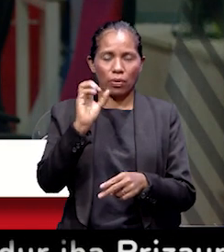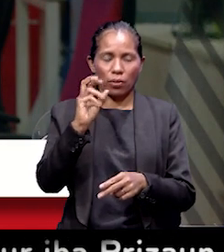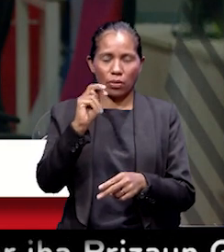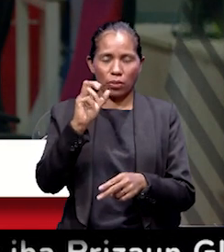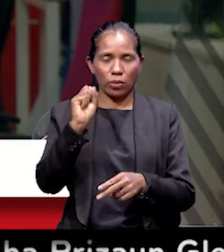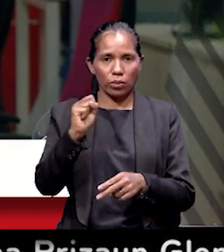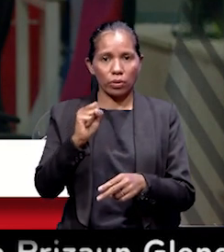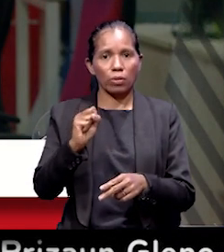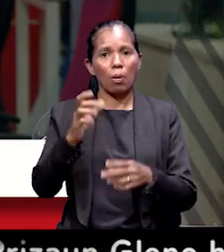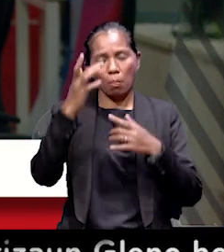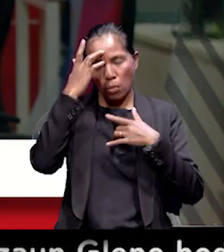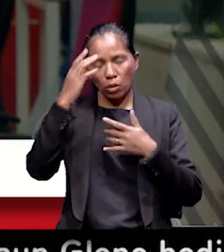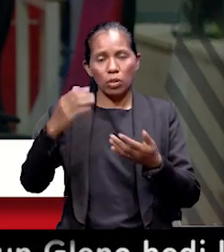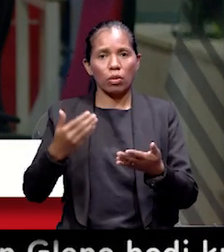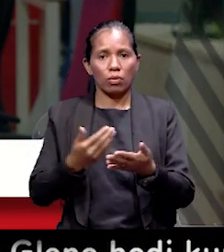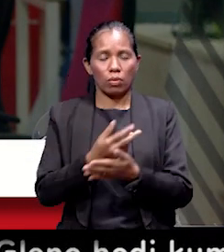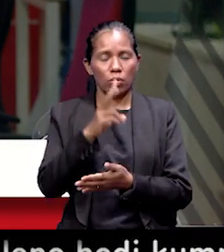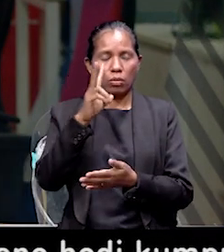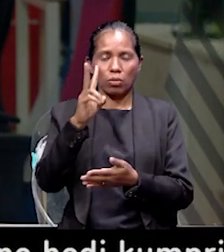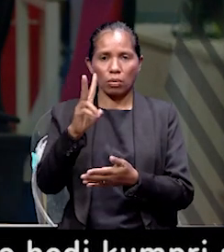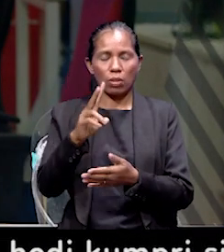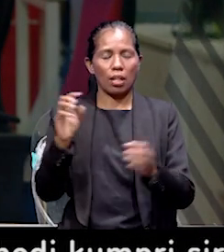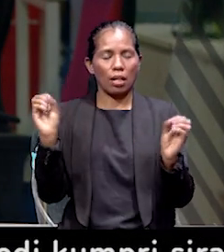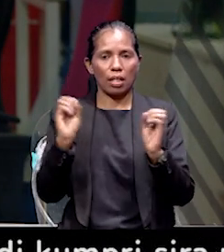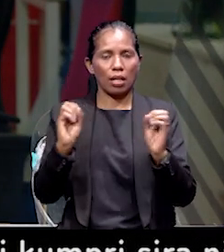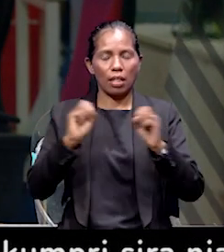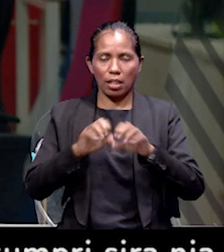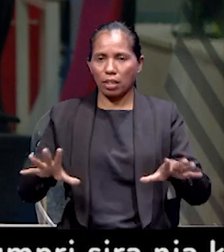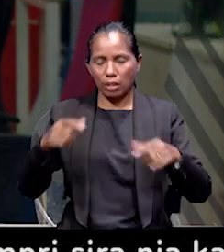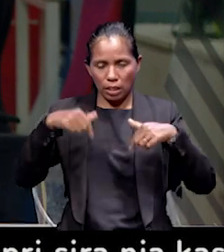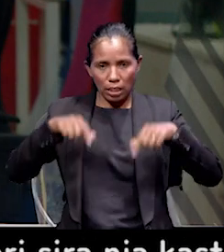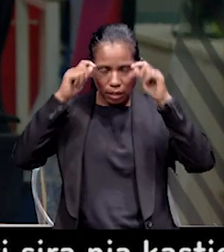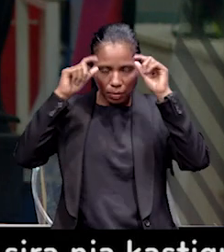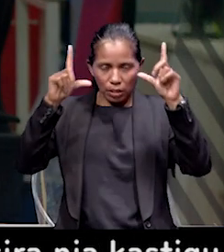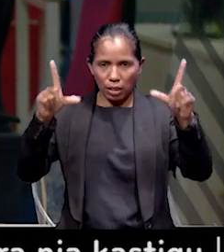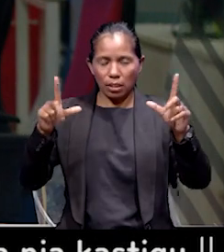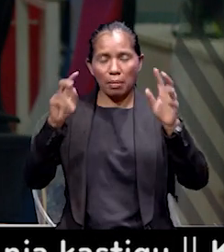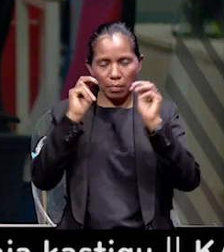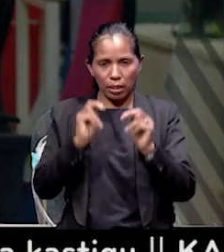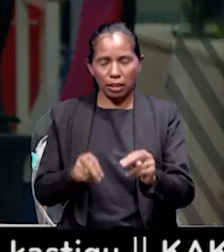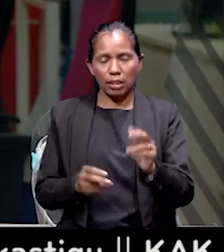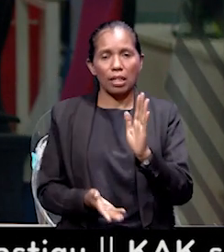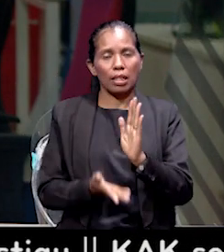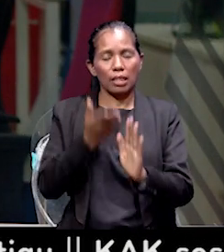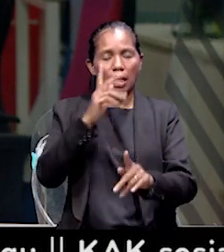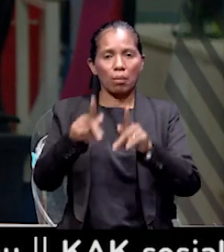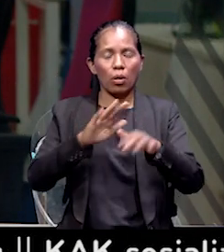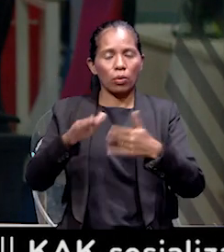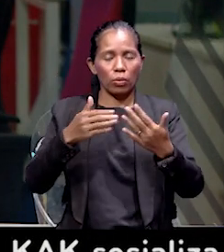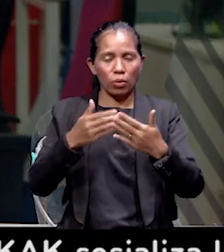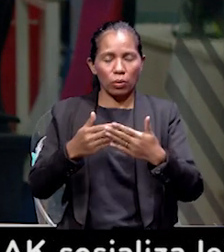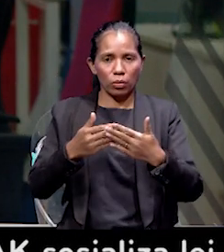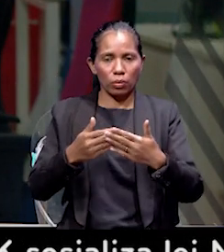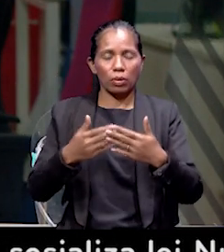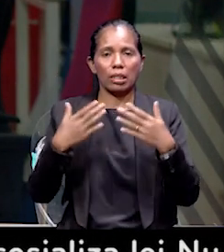nova variante Delta, se lakon iha Timor Leste. Tangne precisa hasai populasaun ia sistema imunidade atu bele